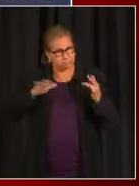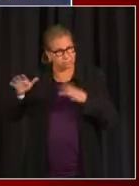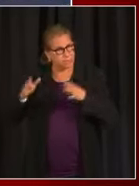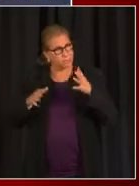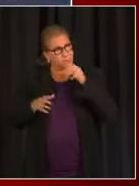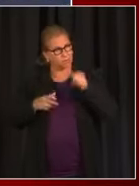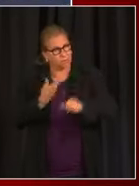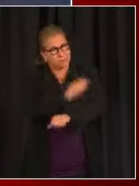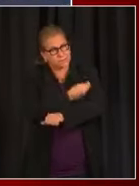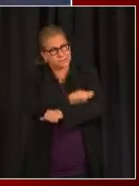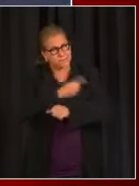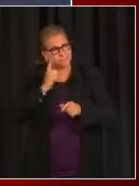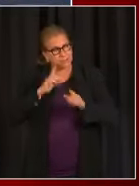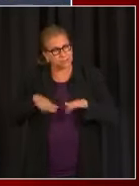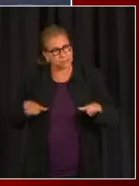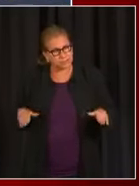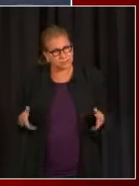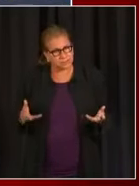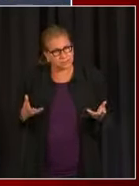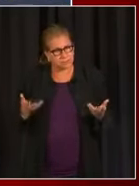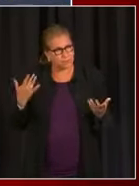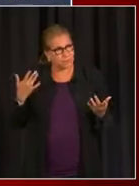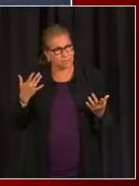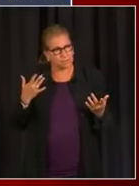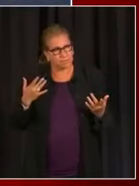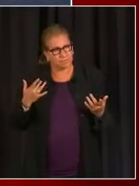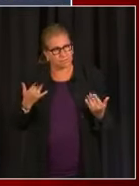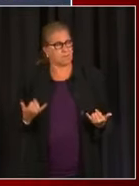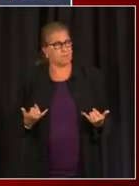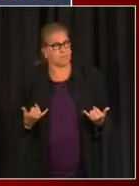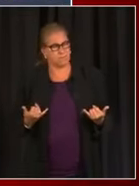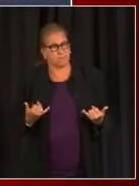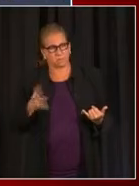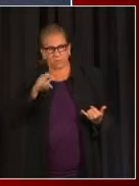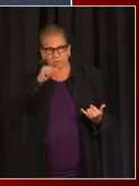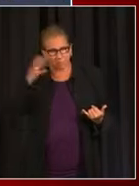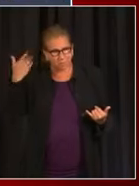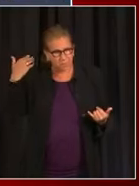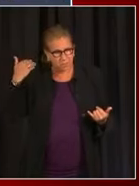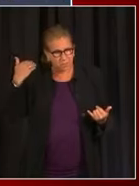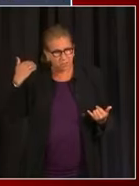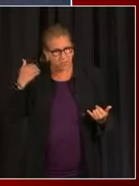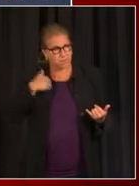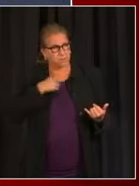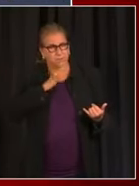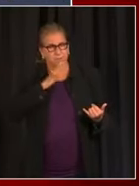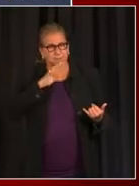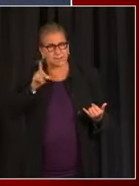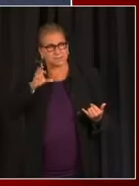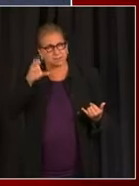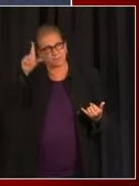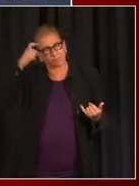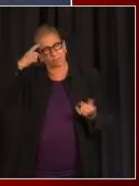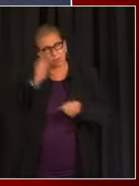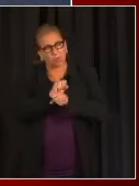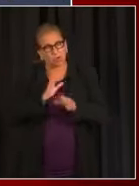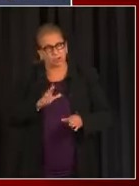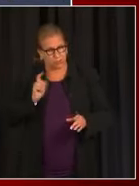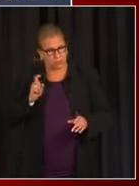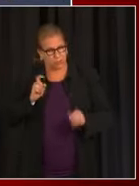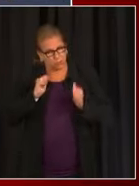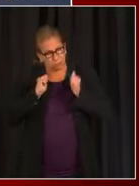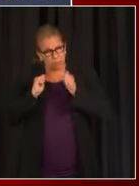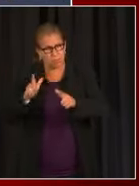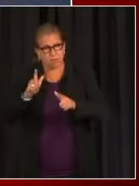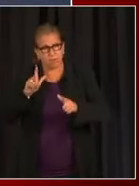require children to get the vaccine, one? And then I have a similar question about DC government employees. So